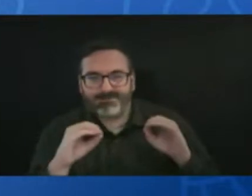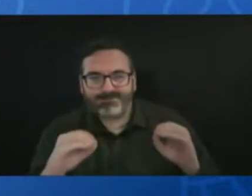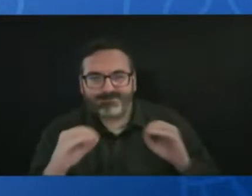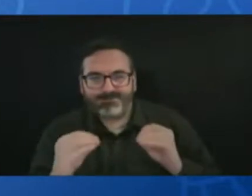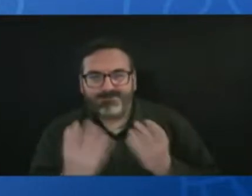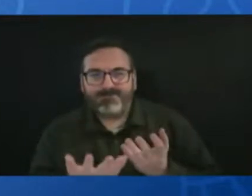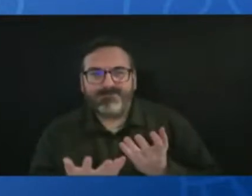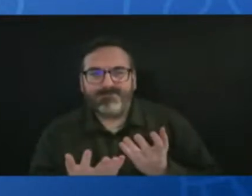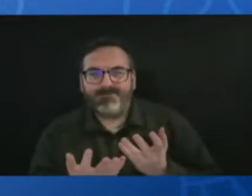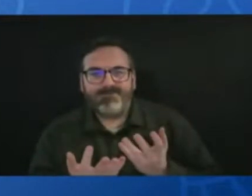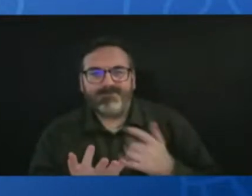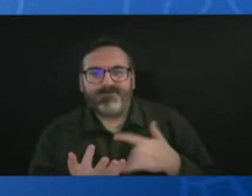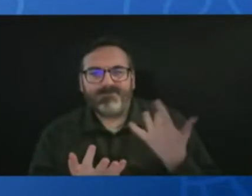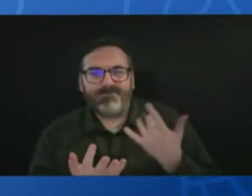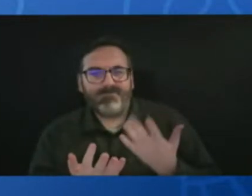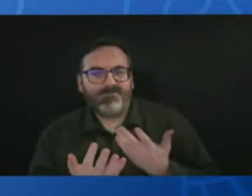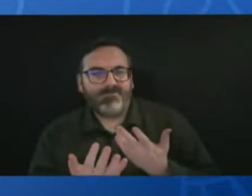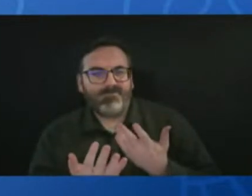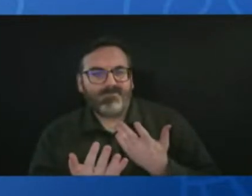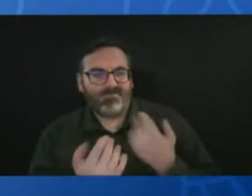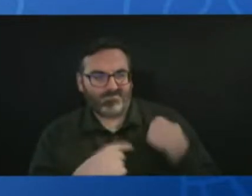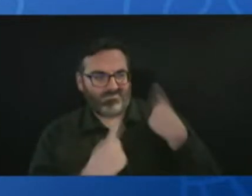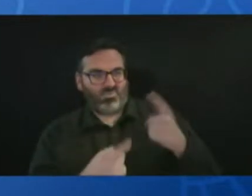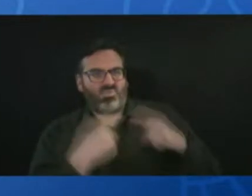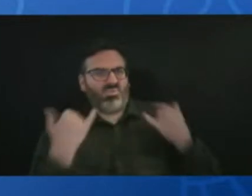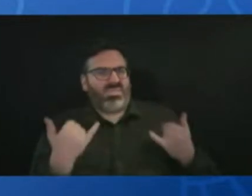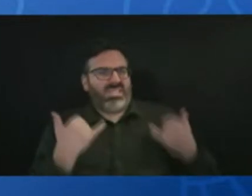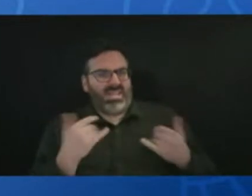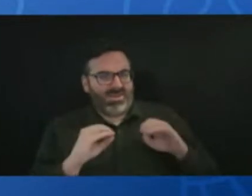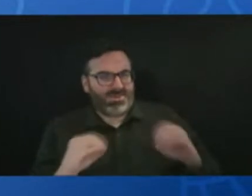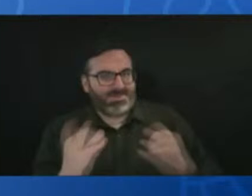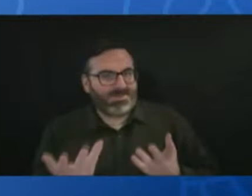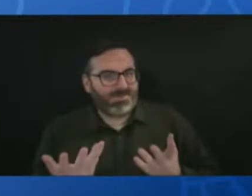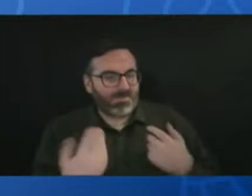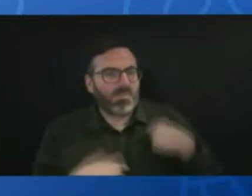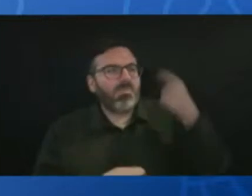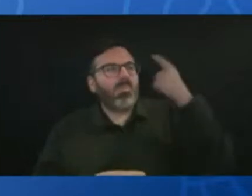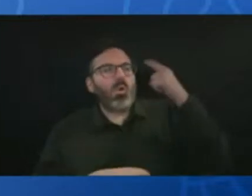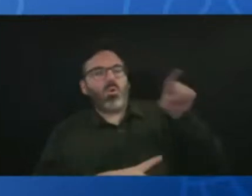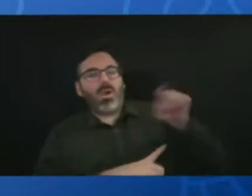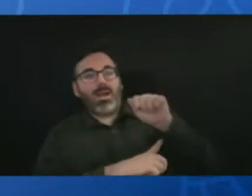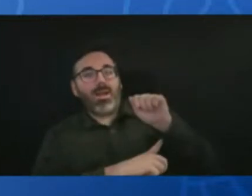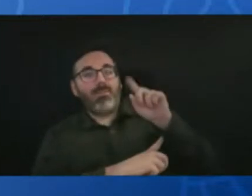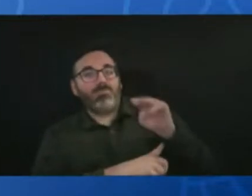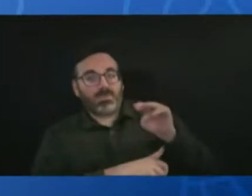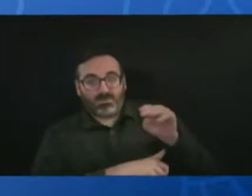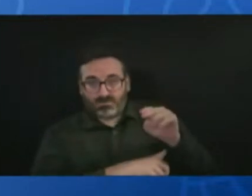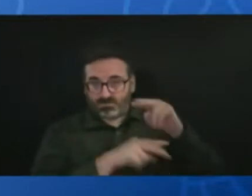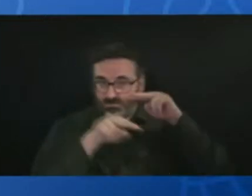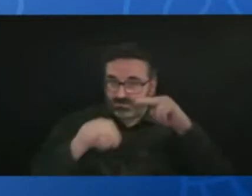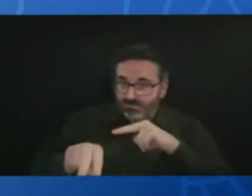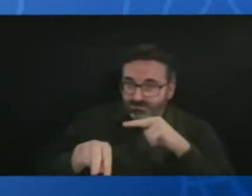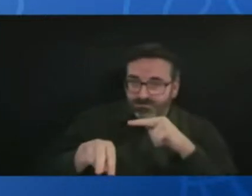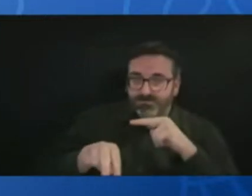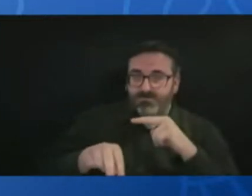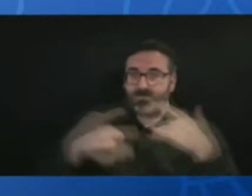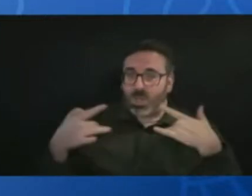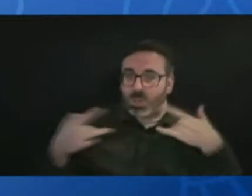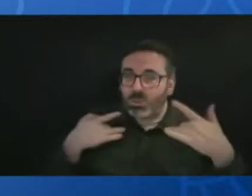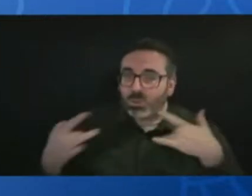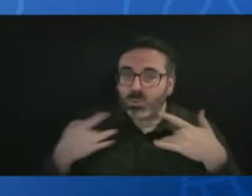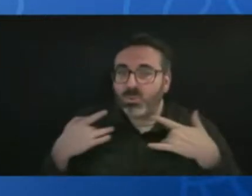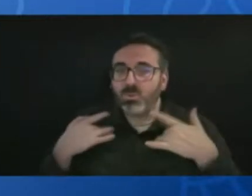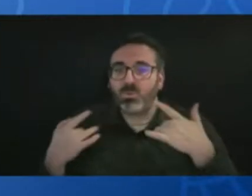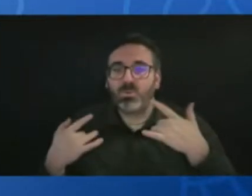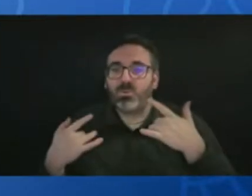until this date. So I'm wondering if the administration pursuing justice and accountability for Ayşenur and